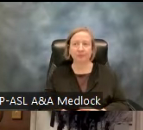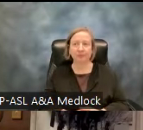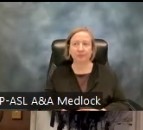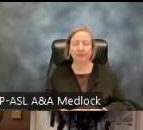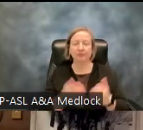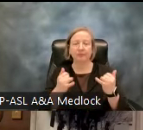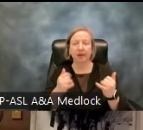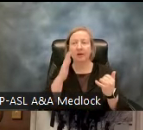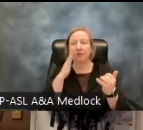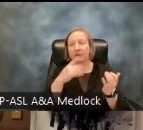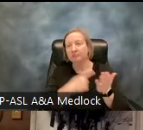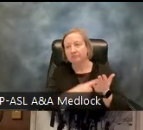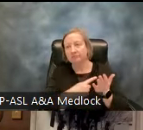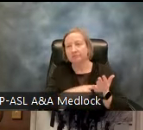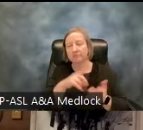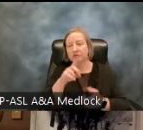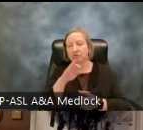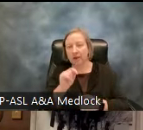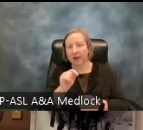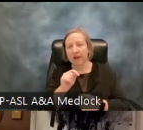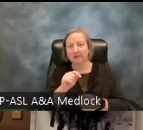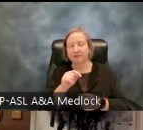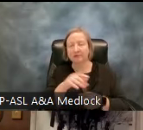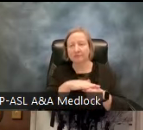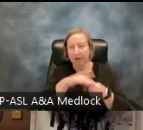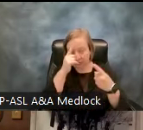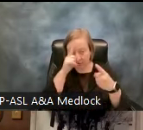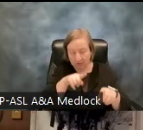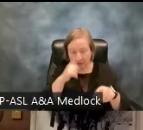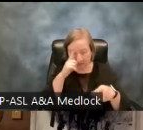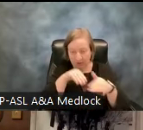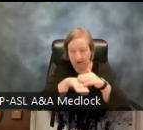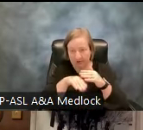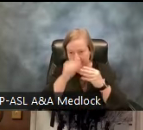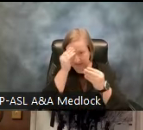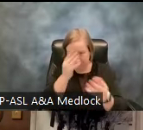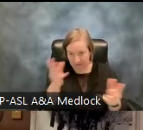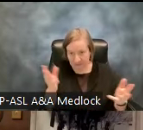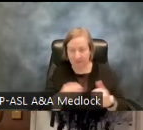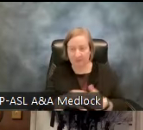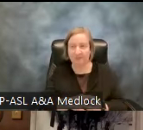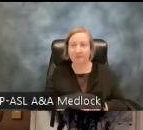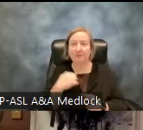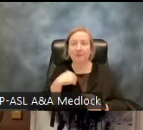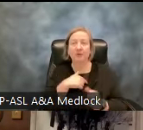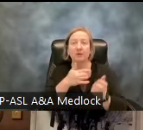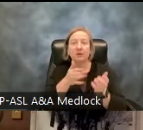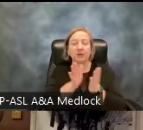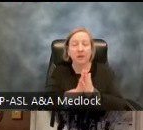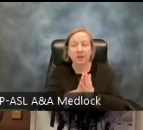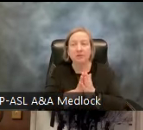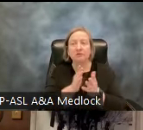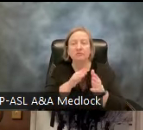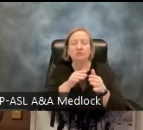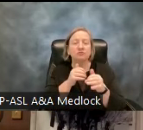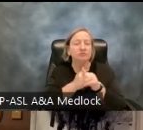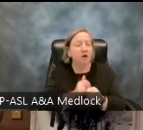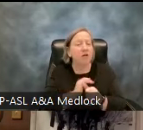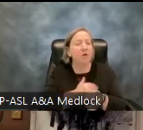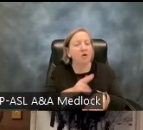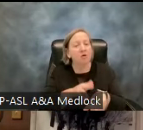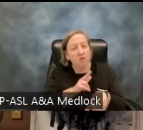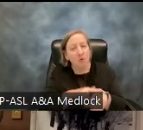into discussing the draft areas of agreement to access to the information. And we ask to follow our normal